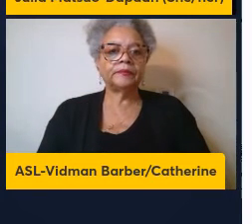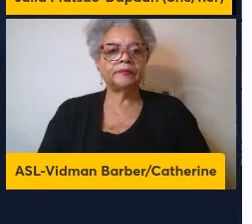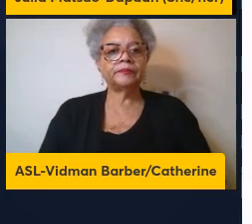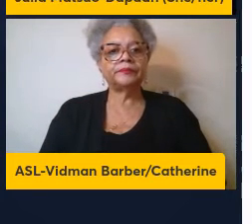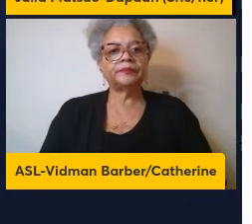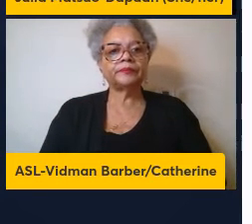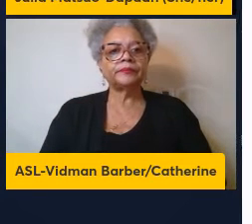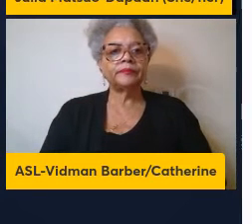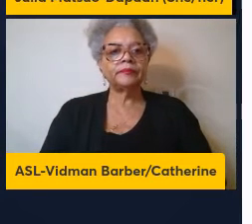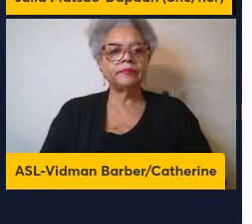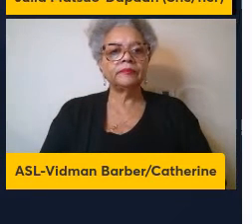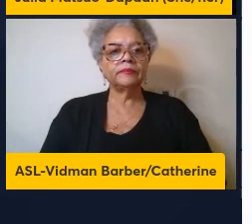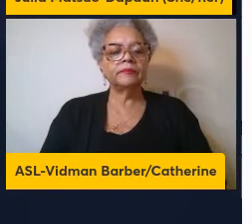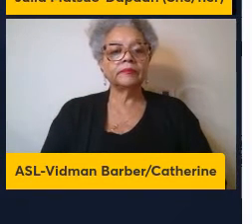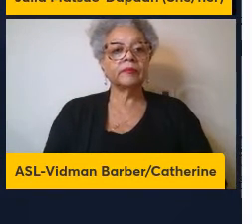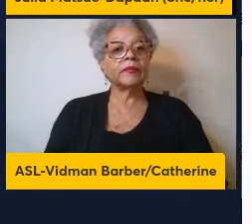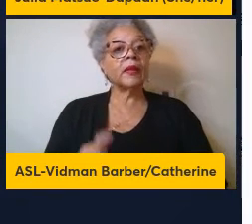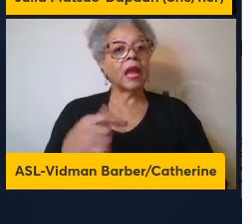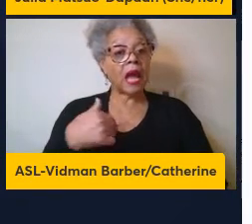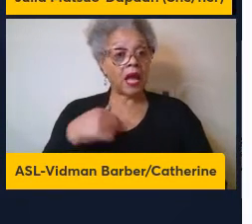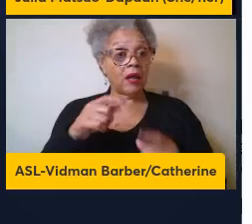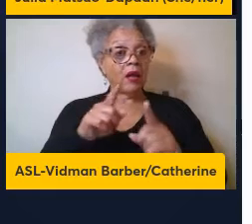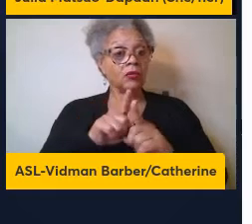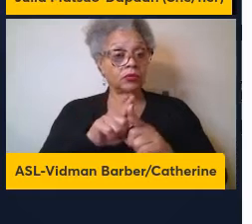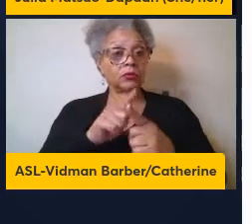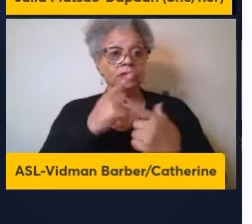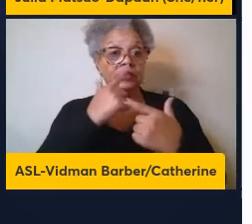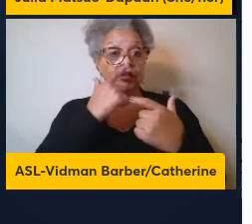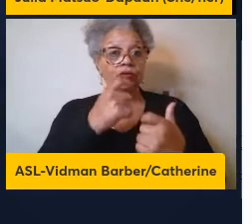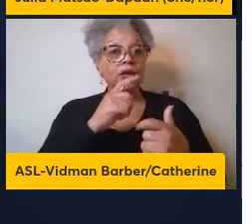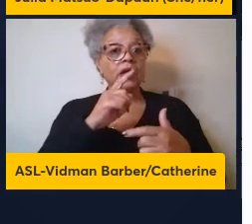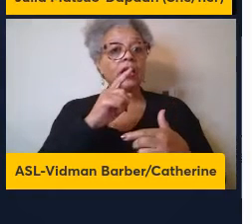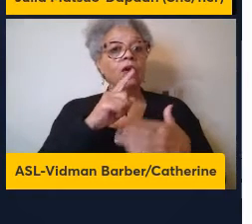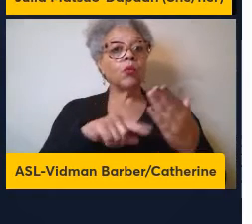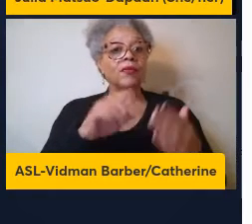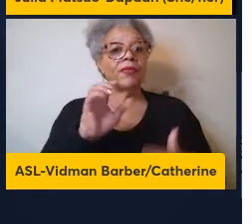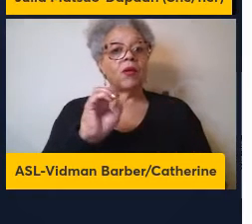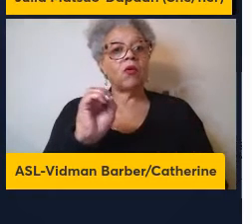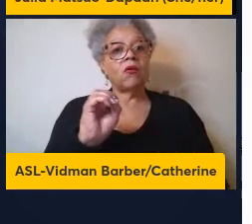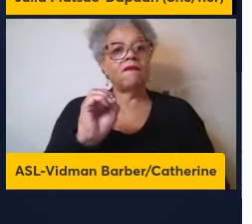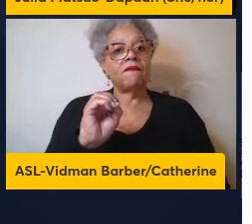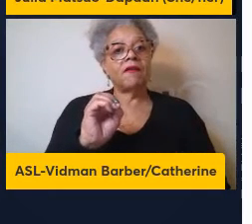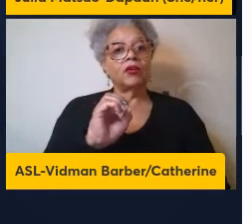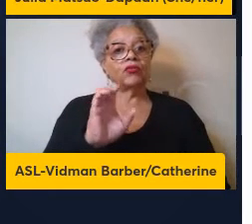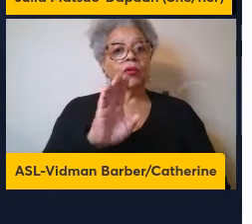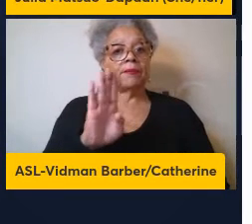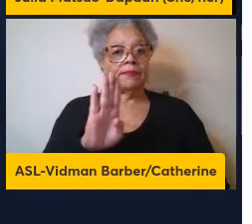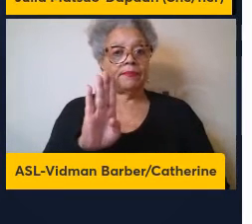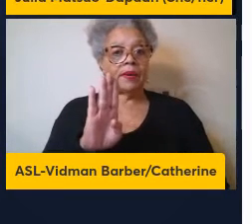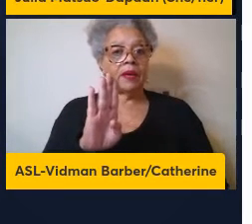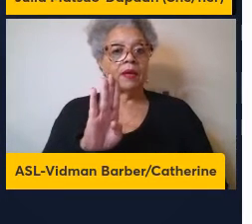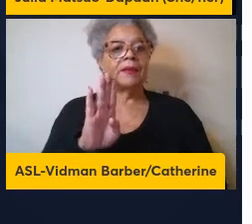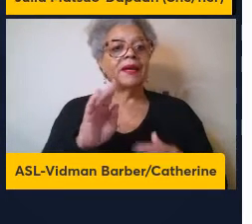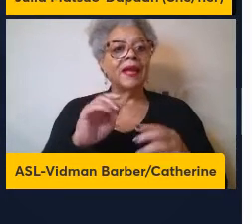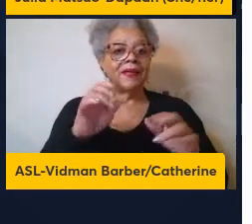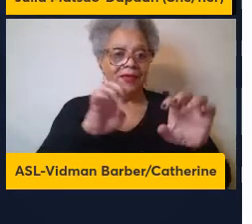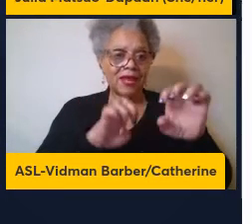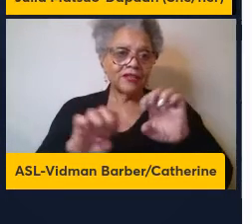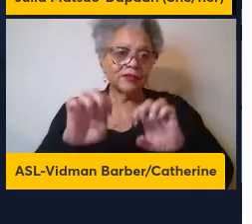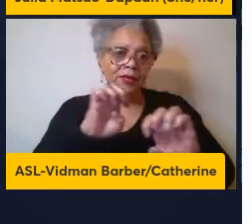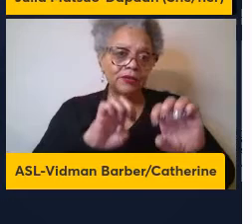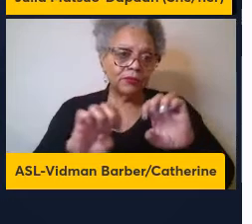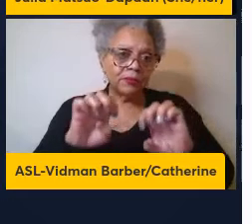I was also interested in whether the olfactory bulb is essential for the pathology of experimental cerebral malaria.